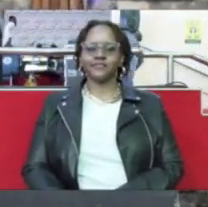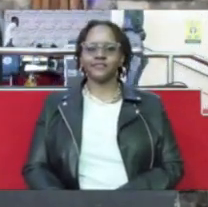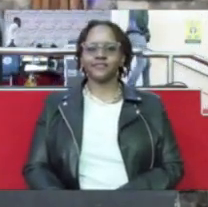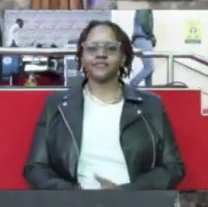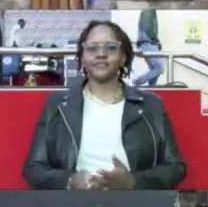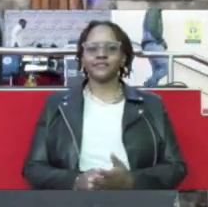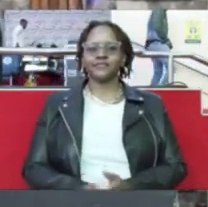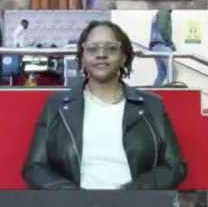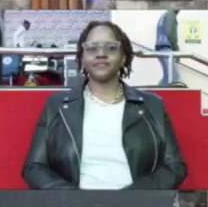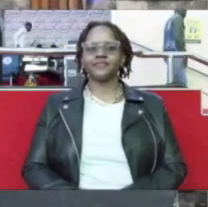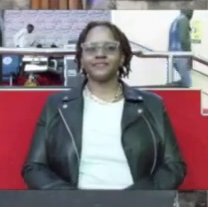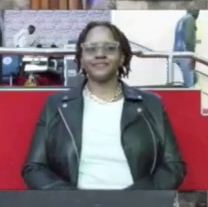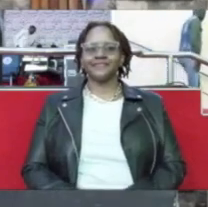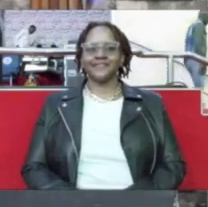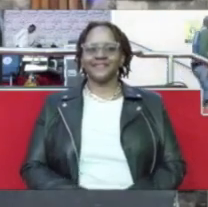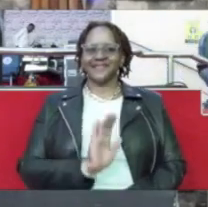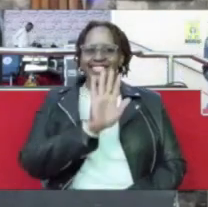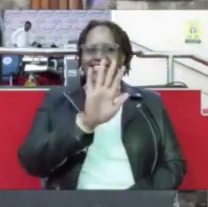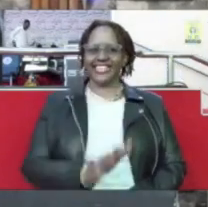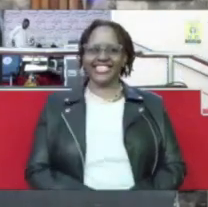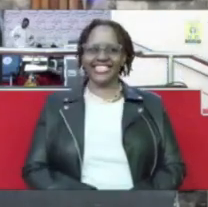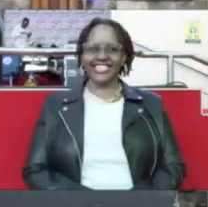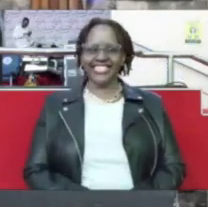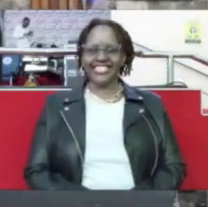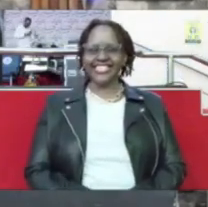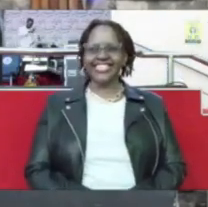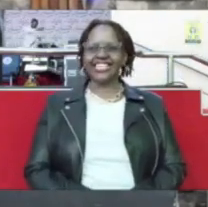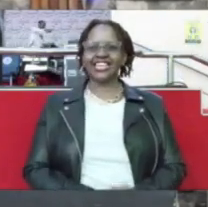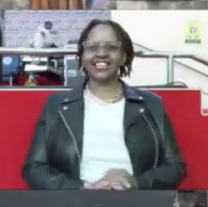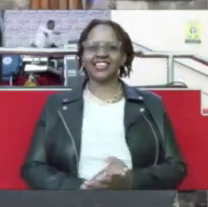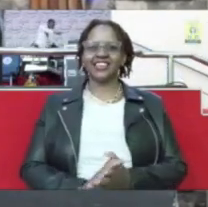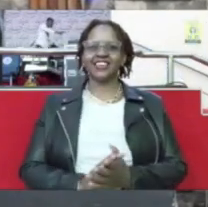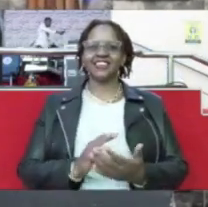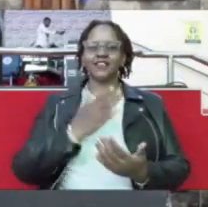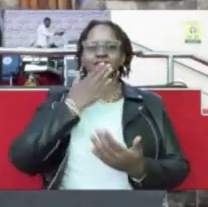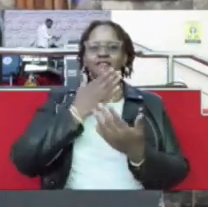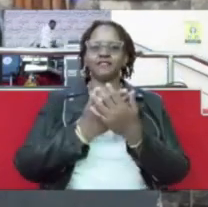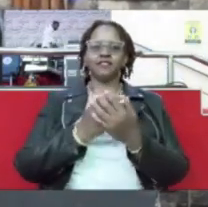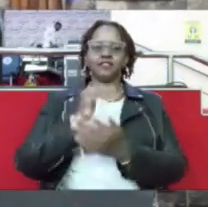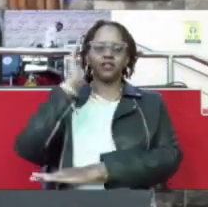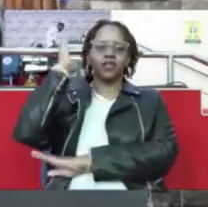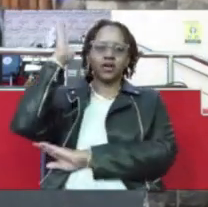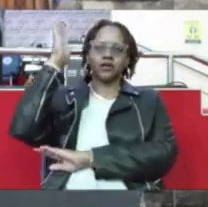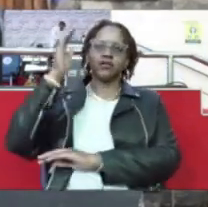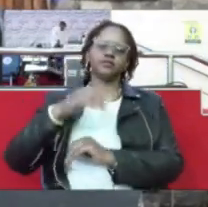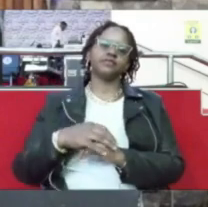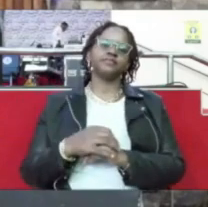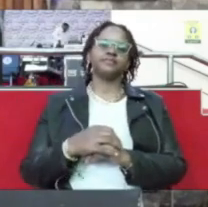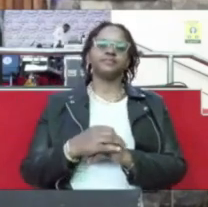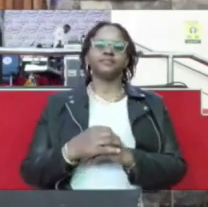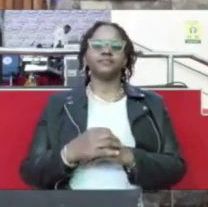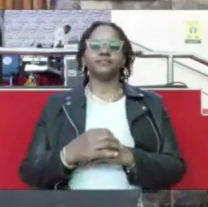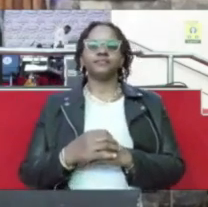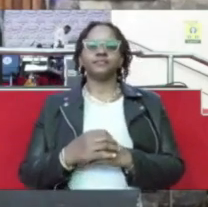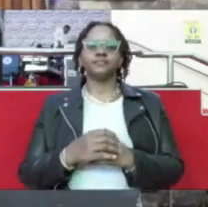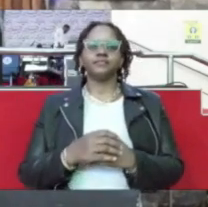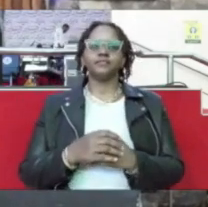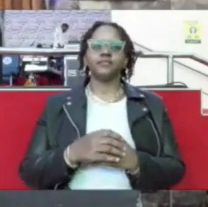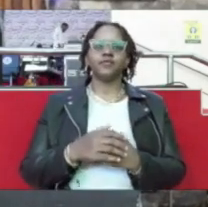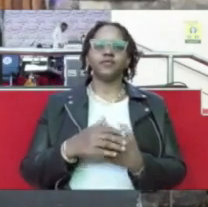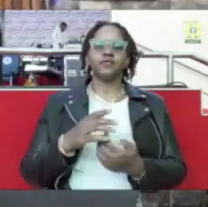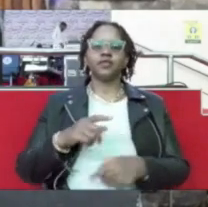Hallelujah. I want to take this opportunity to thank God for the gift of